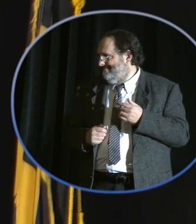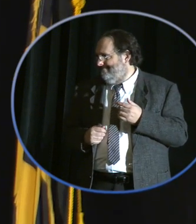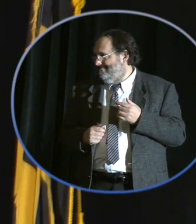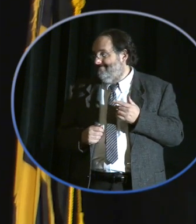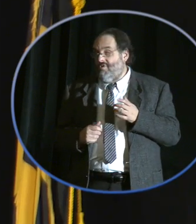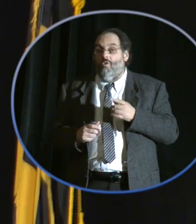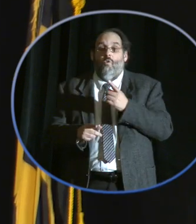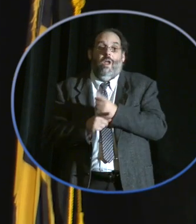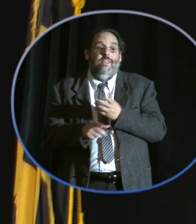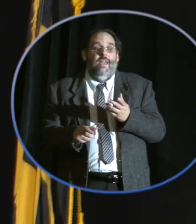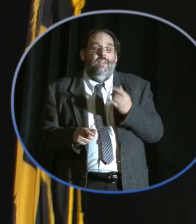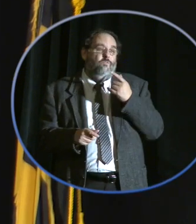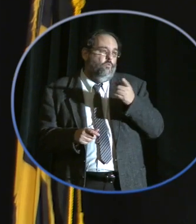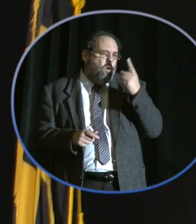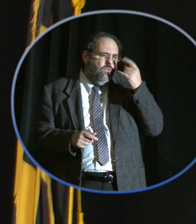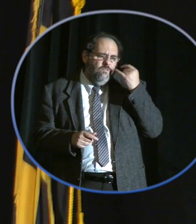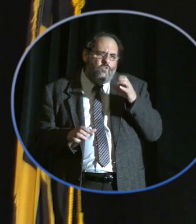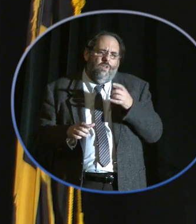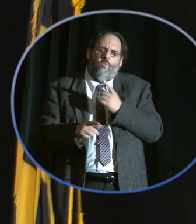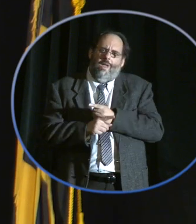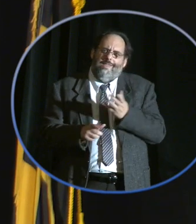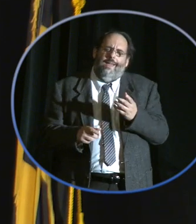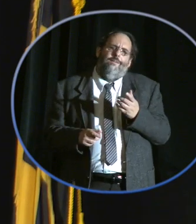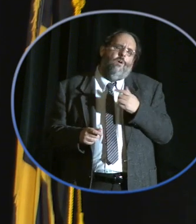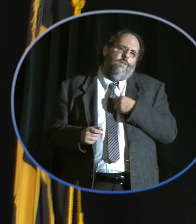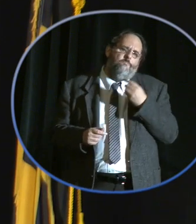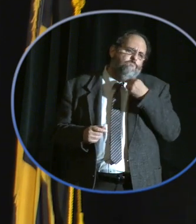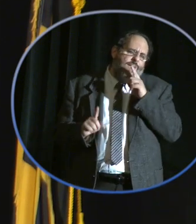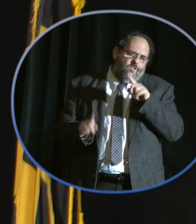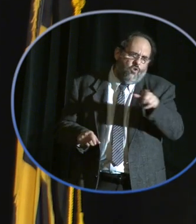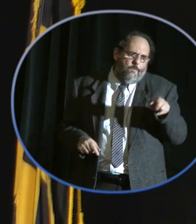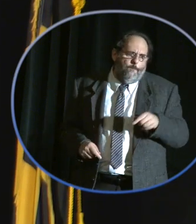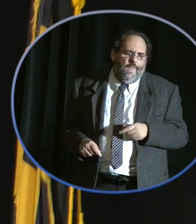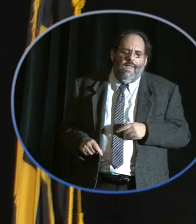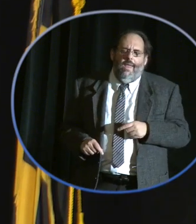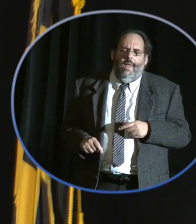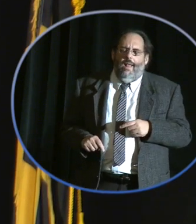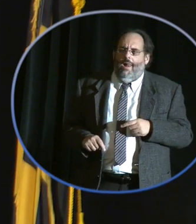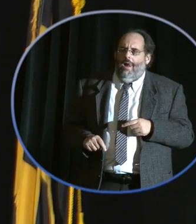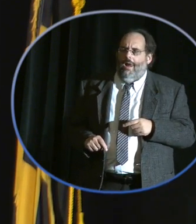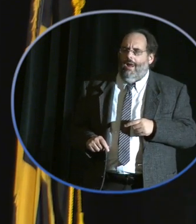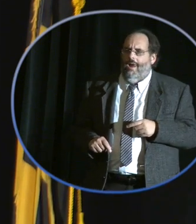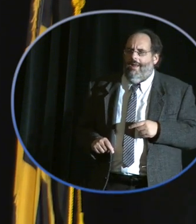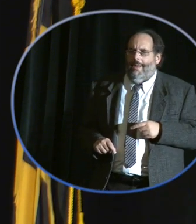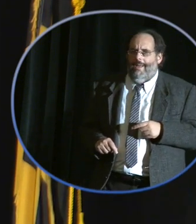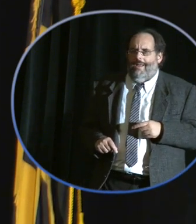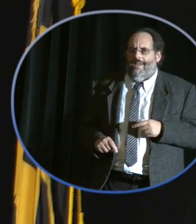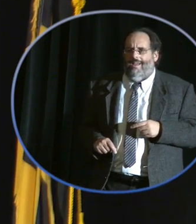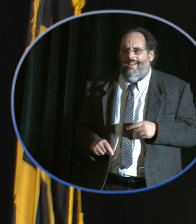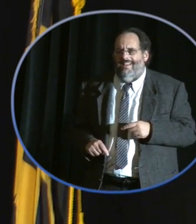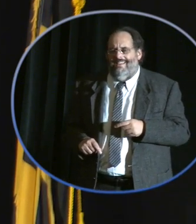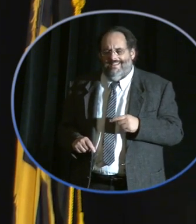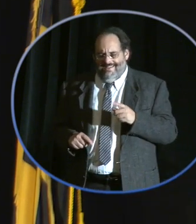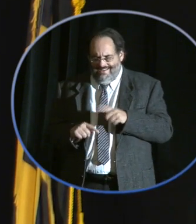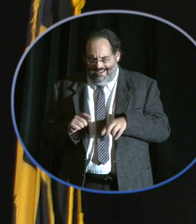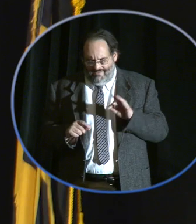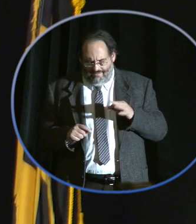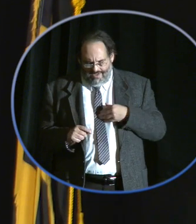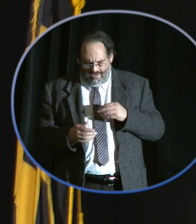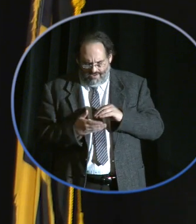you're doing the right thing, whether you're on track, and I can find it.